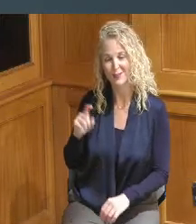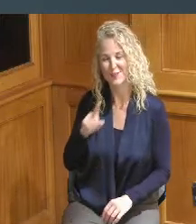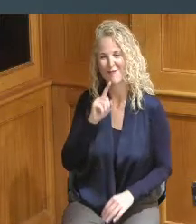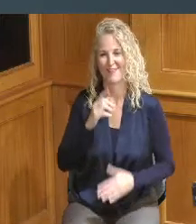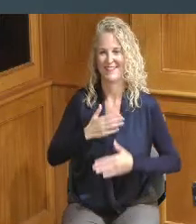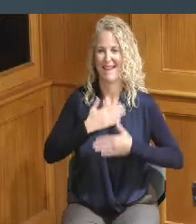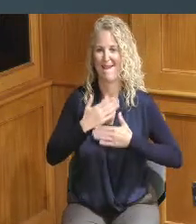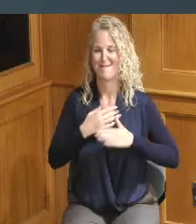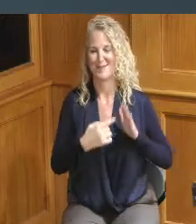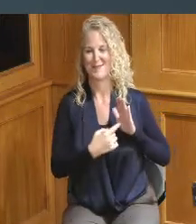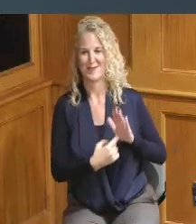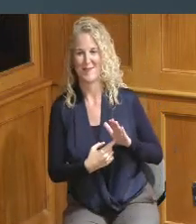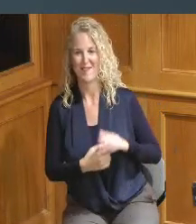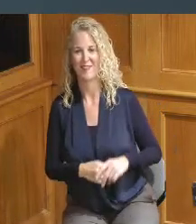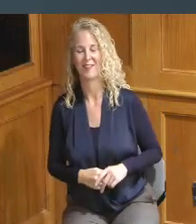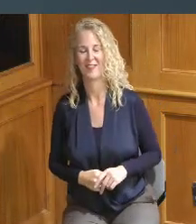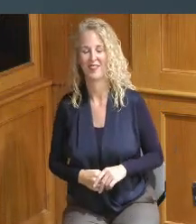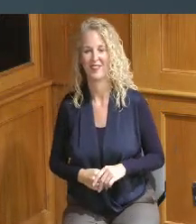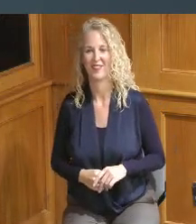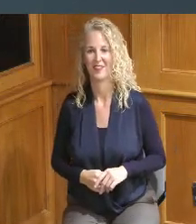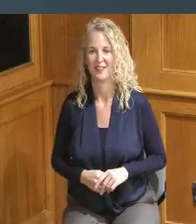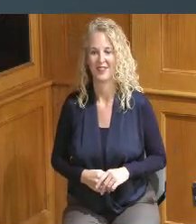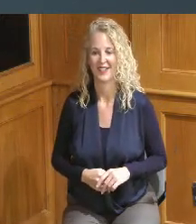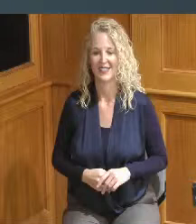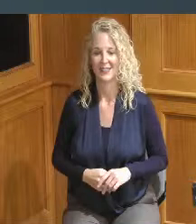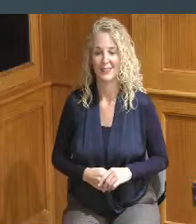do that. I also